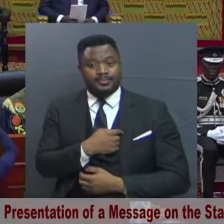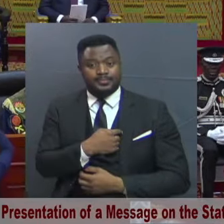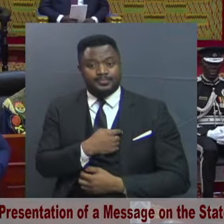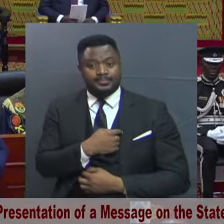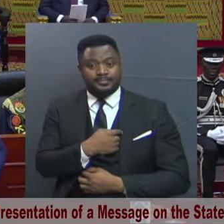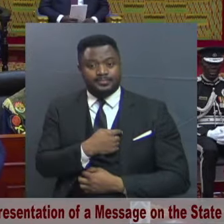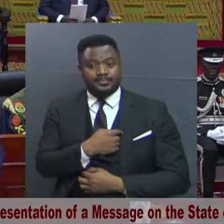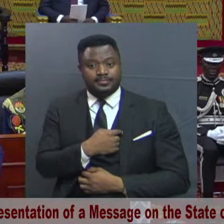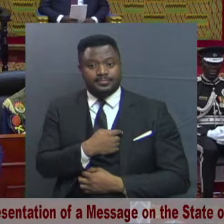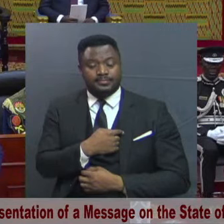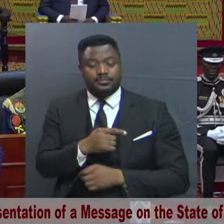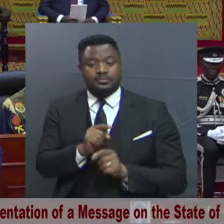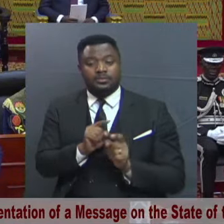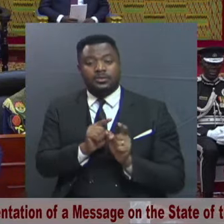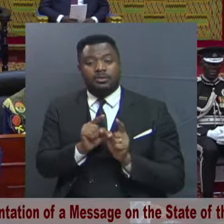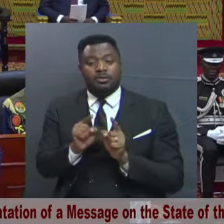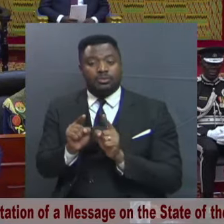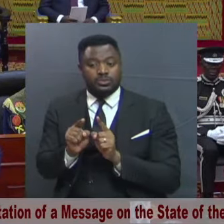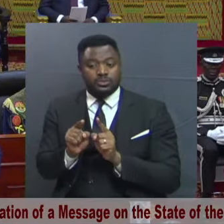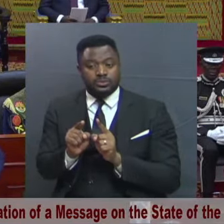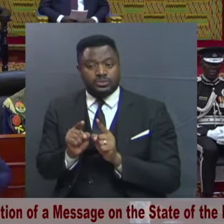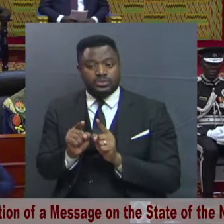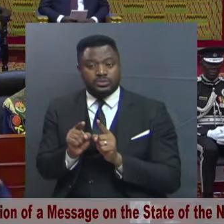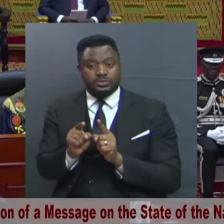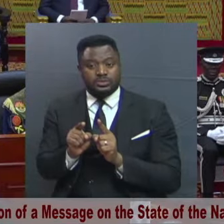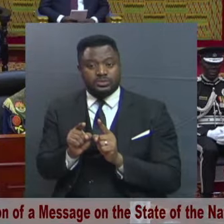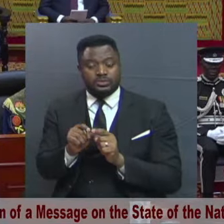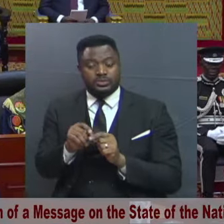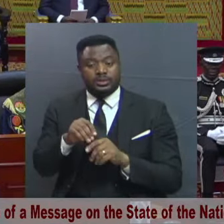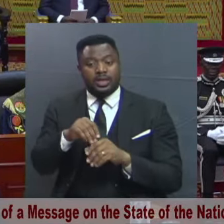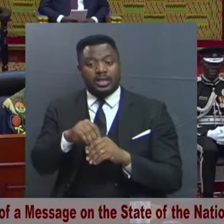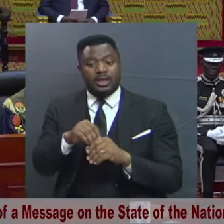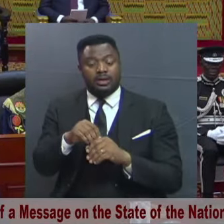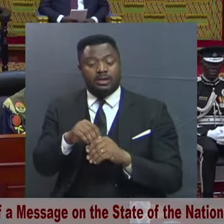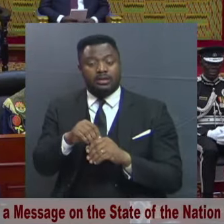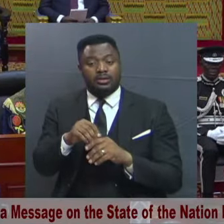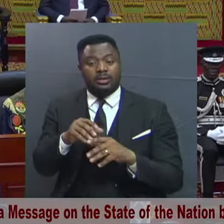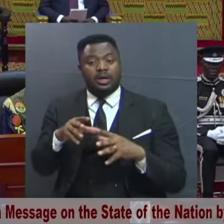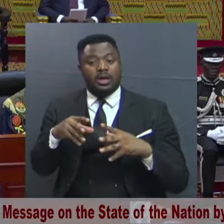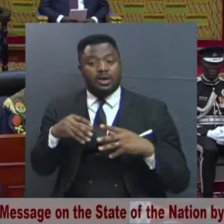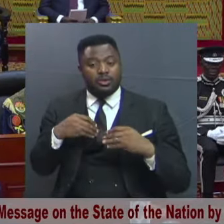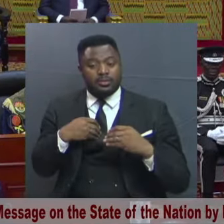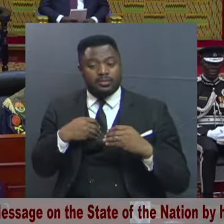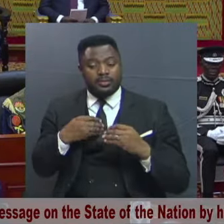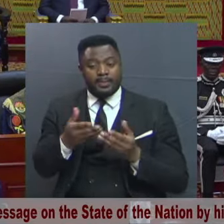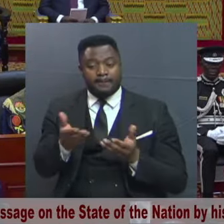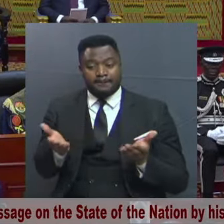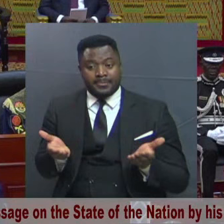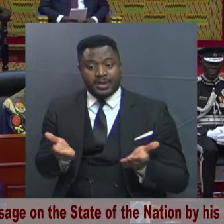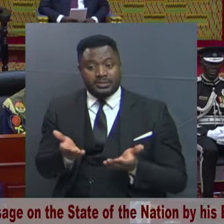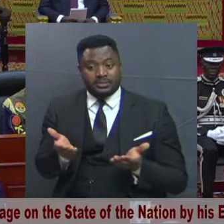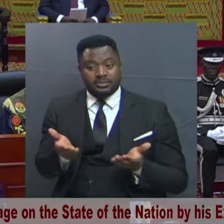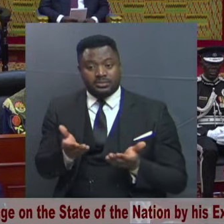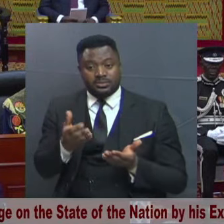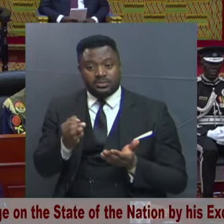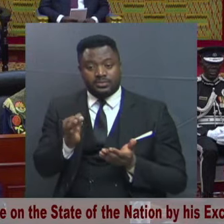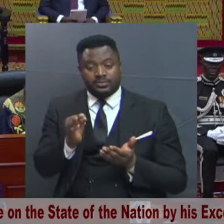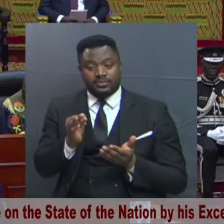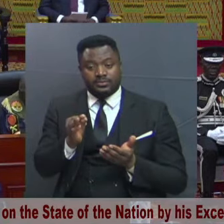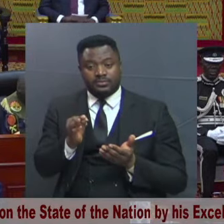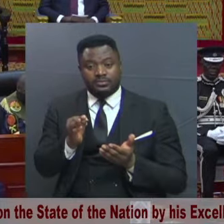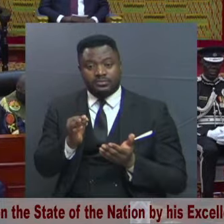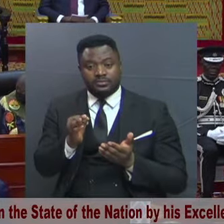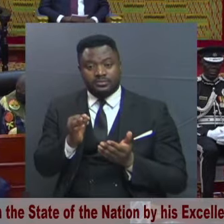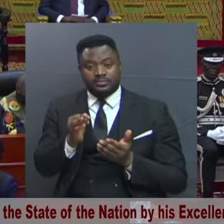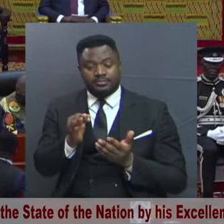we also in acknowledging the presence of the